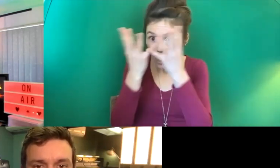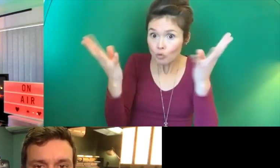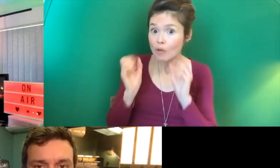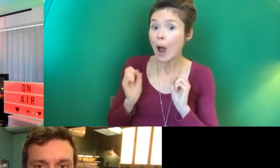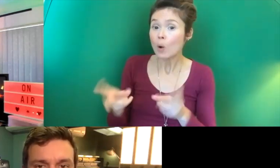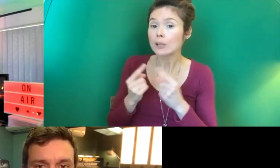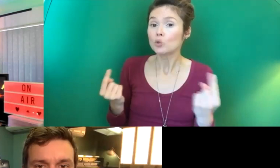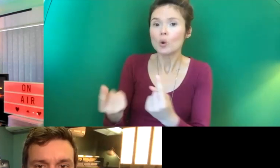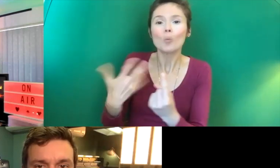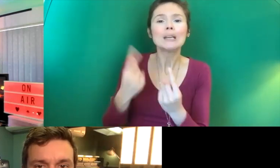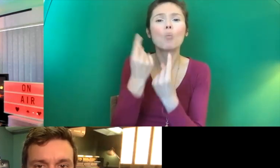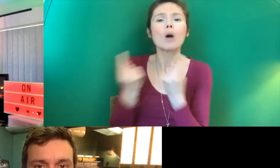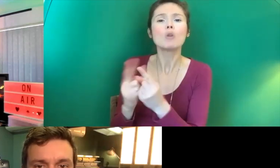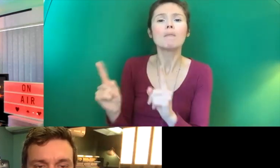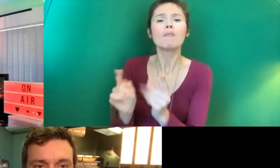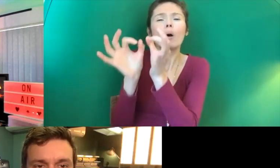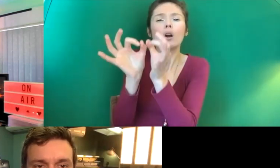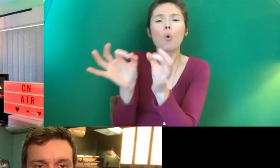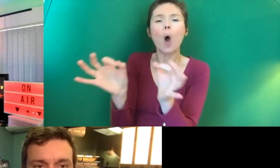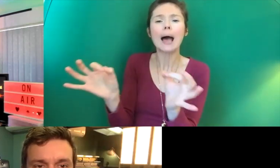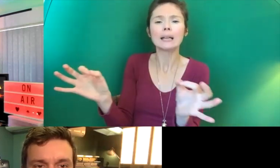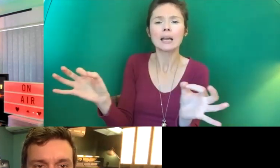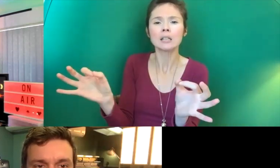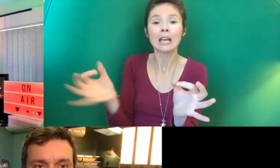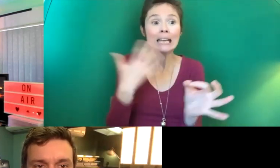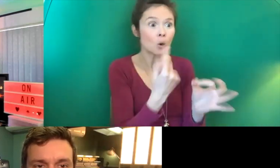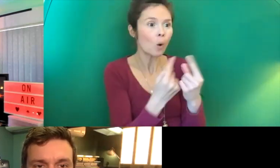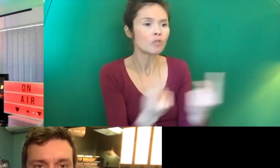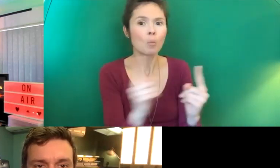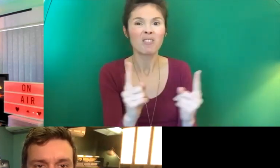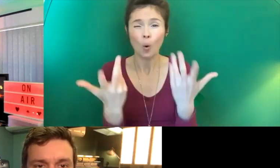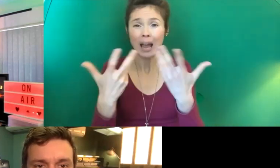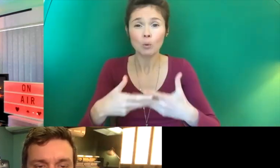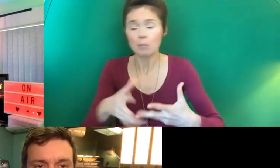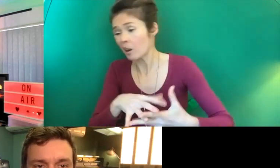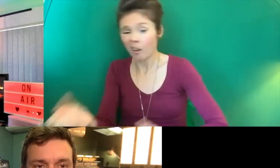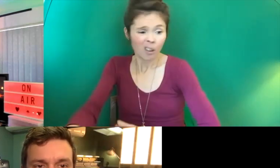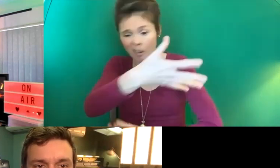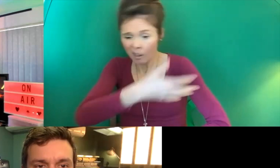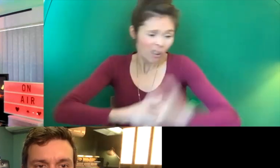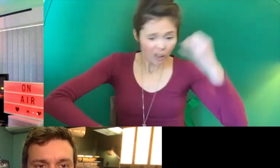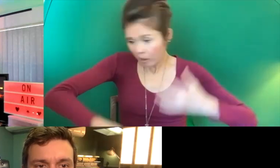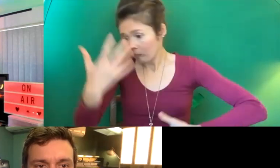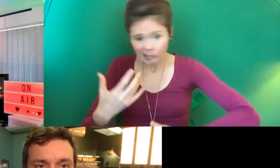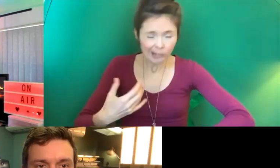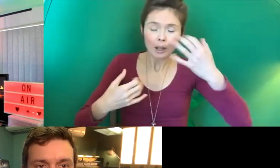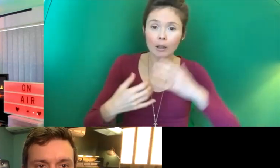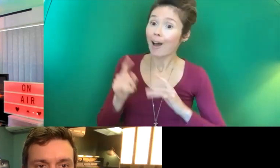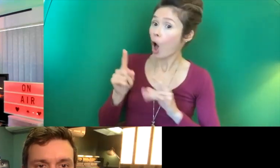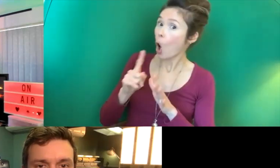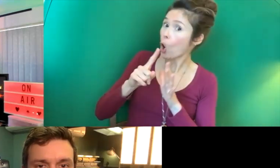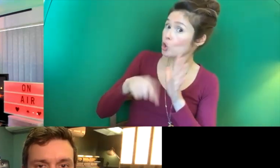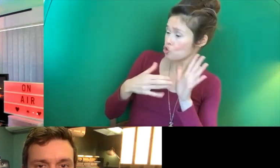could fling all the gear and spread it out or whatever was needed and do that. I just wonder, John,